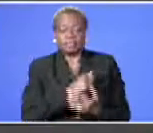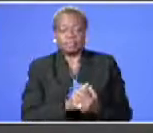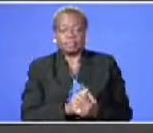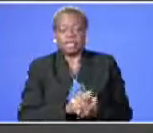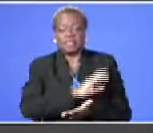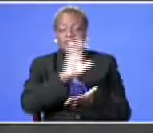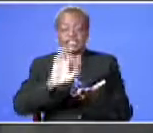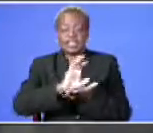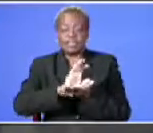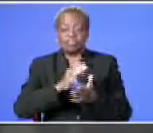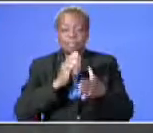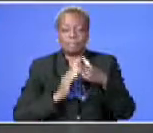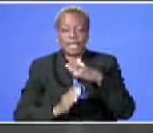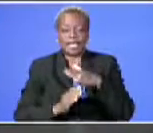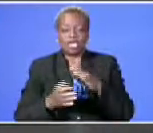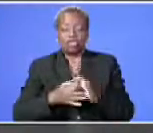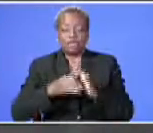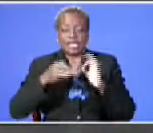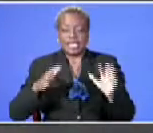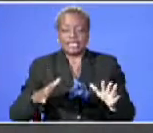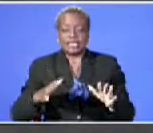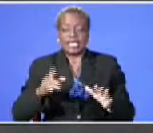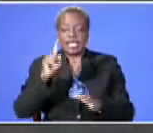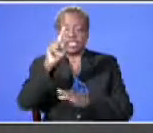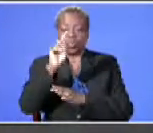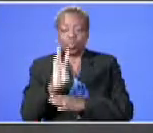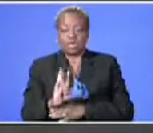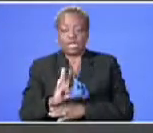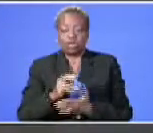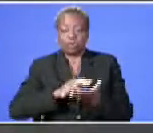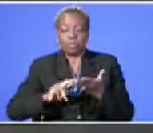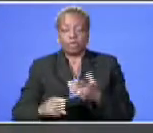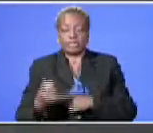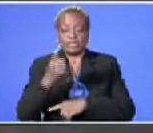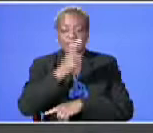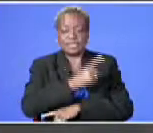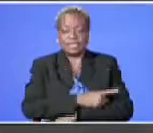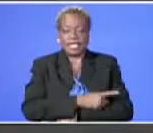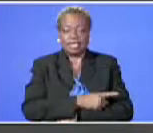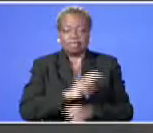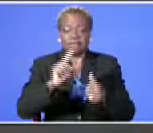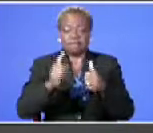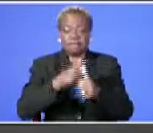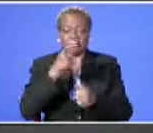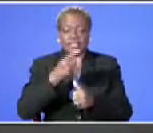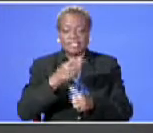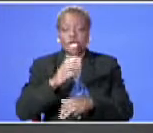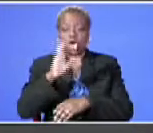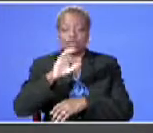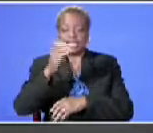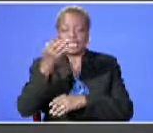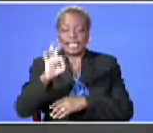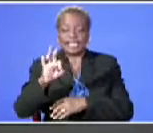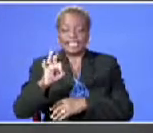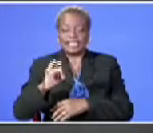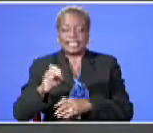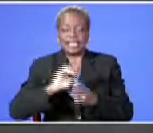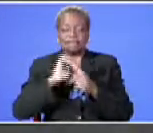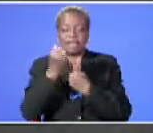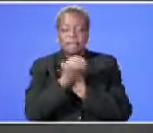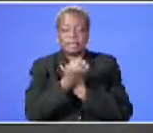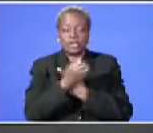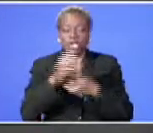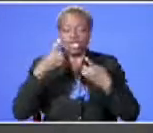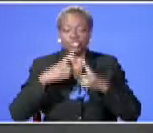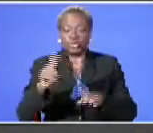Well, the central bank released its quarterly economic report today, the first in a COVID-19 stricken environment. During a Zoom press